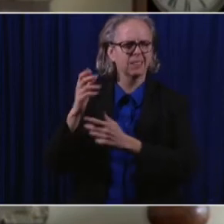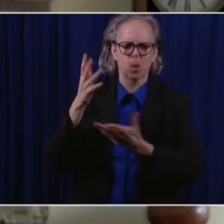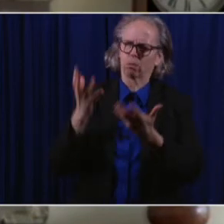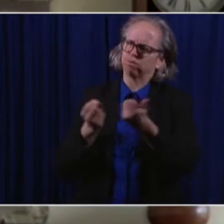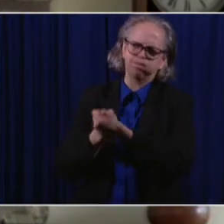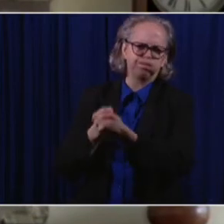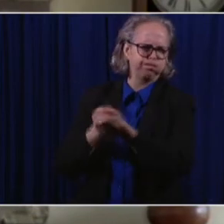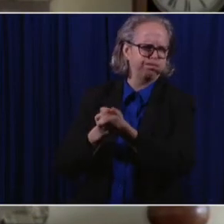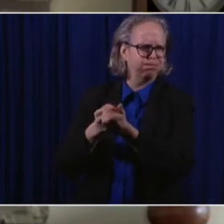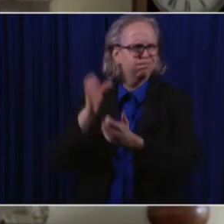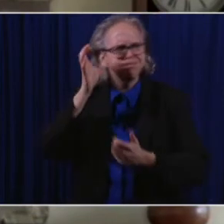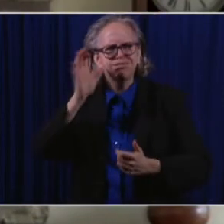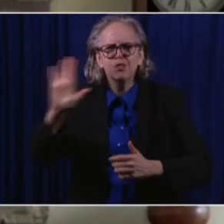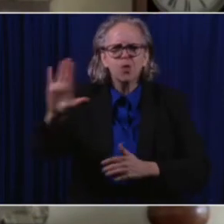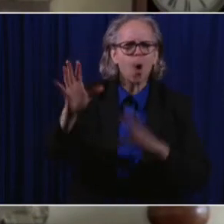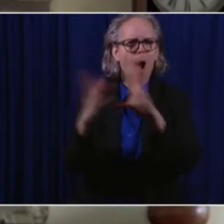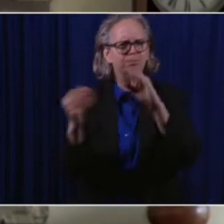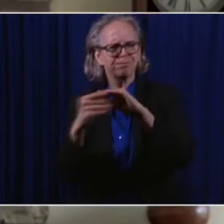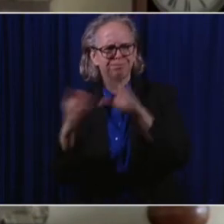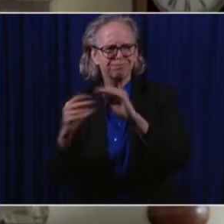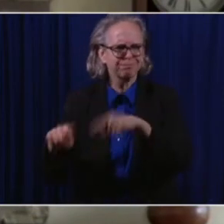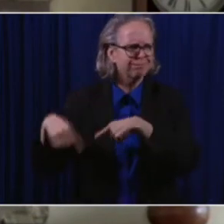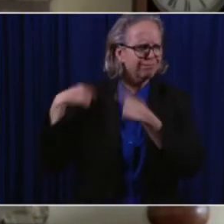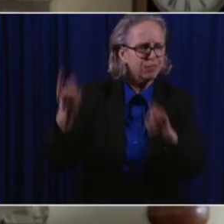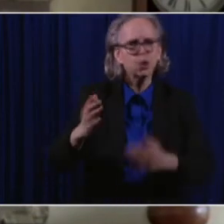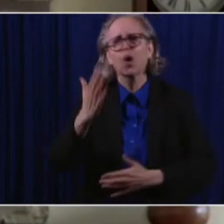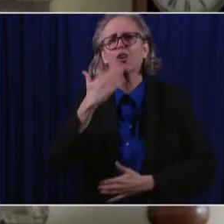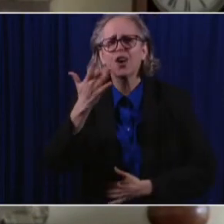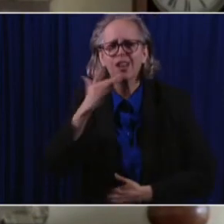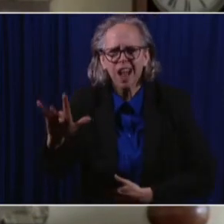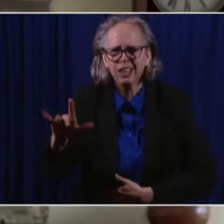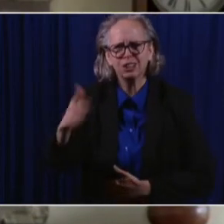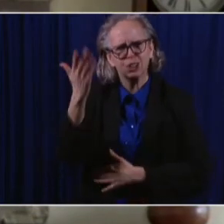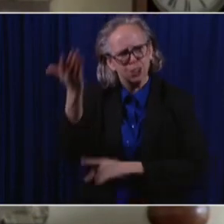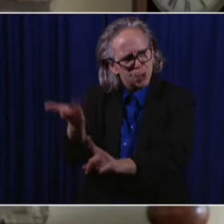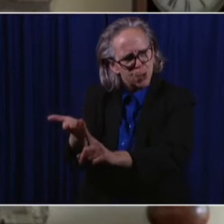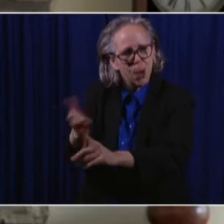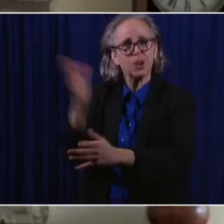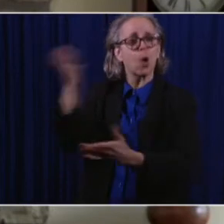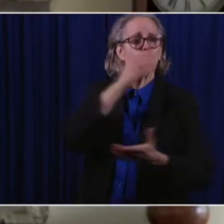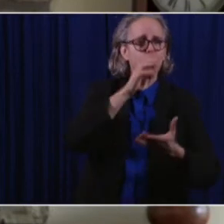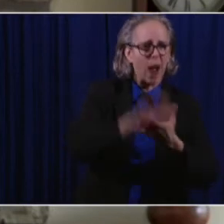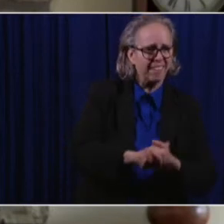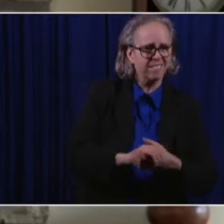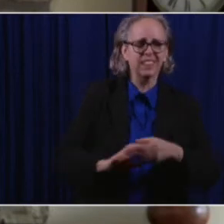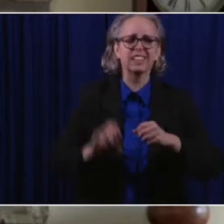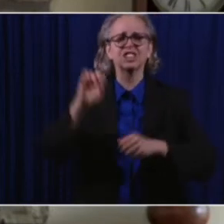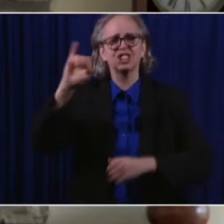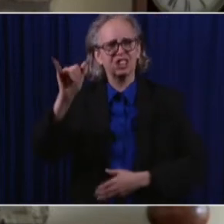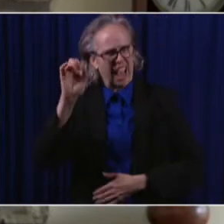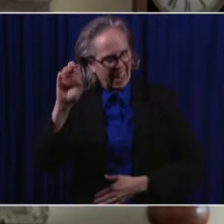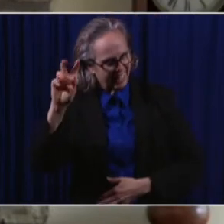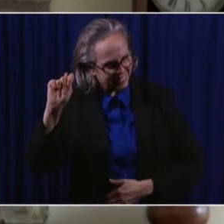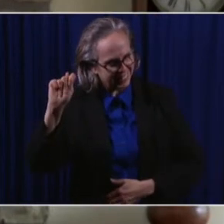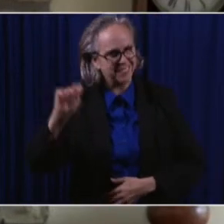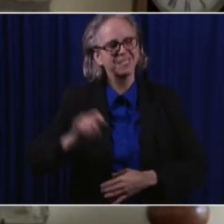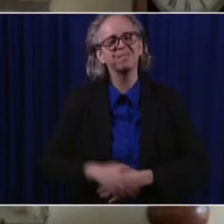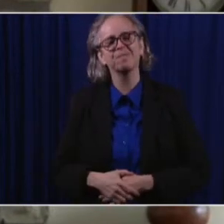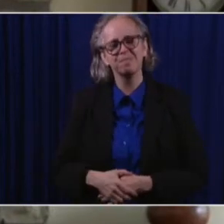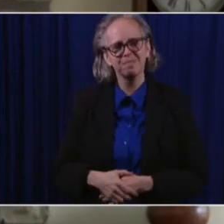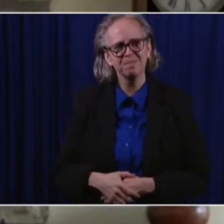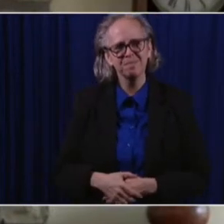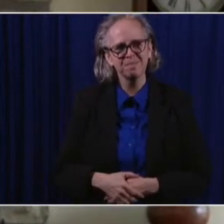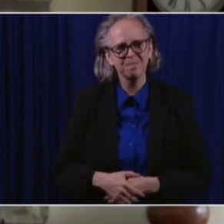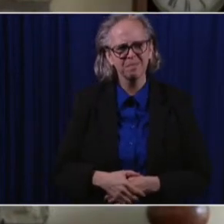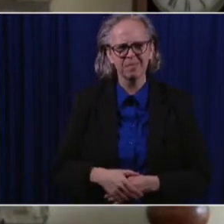well. So we wish you, Mike, and your wife, Janet, all the best, and thank you for a great